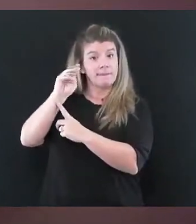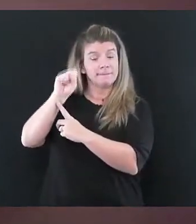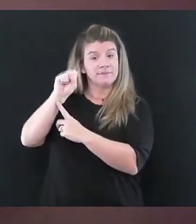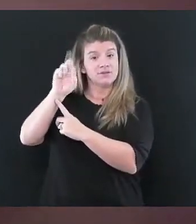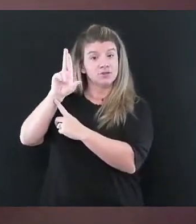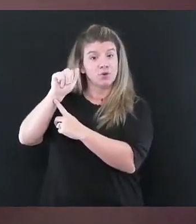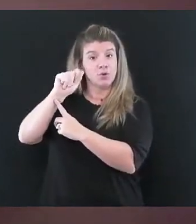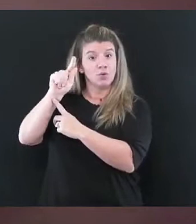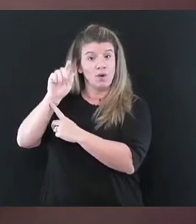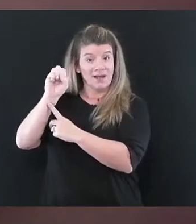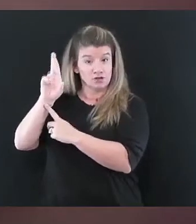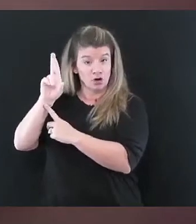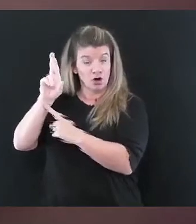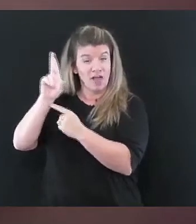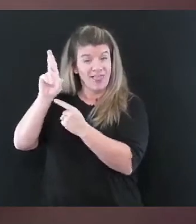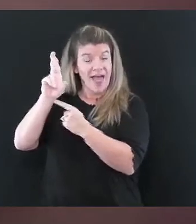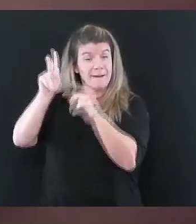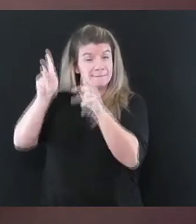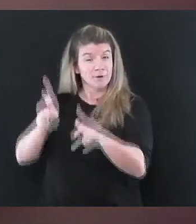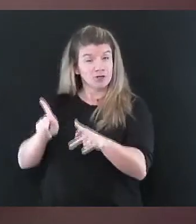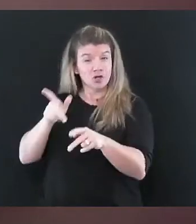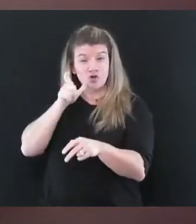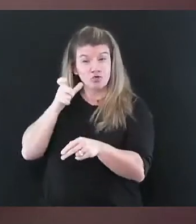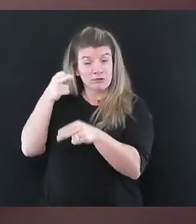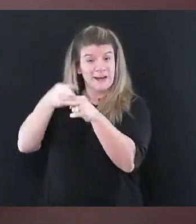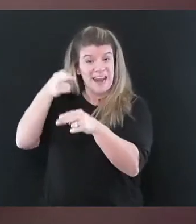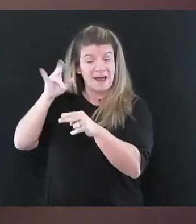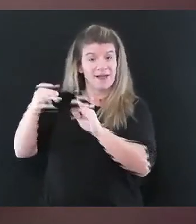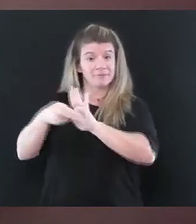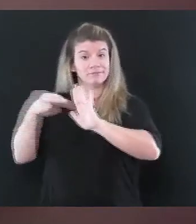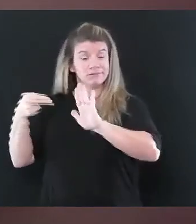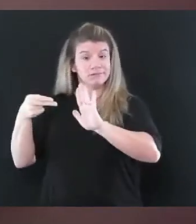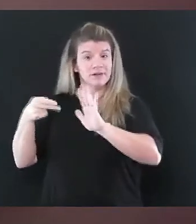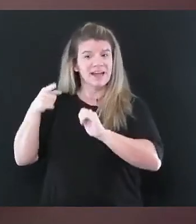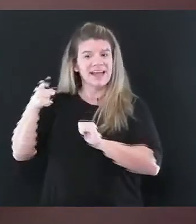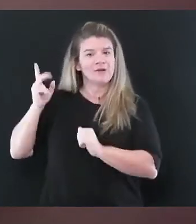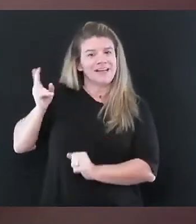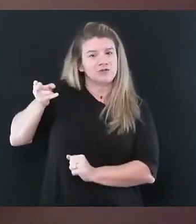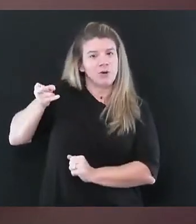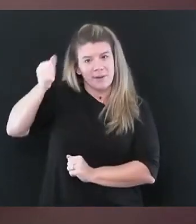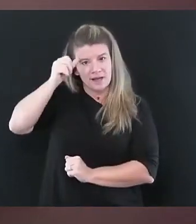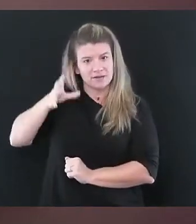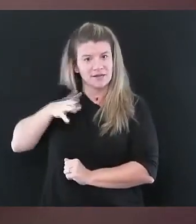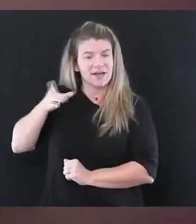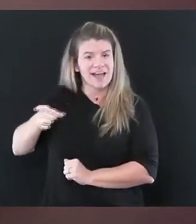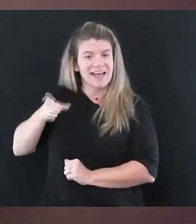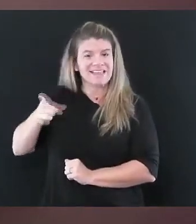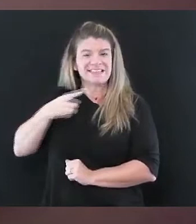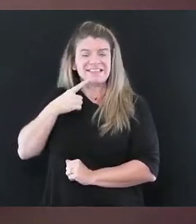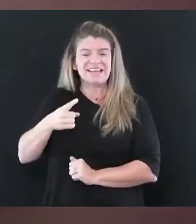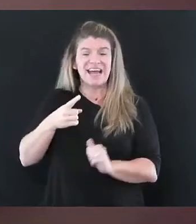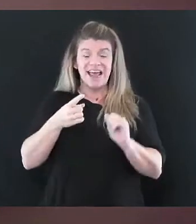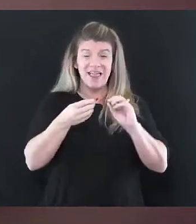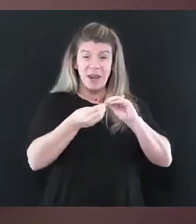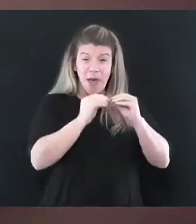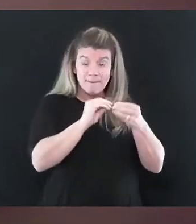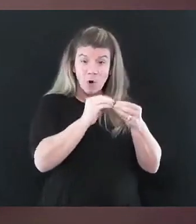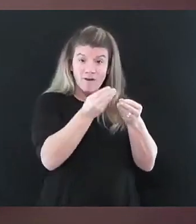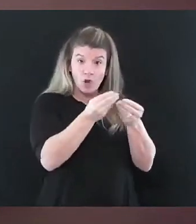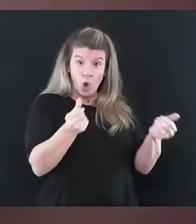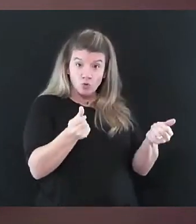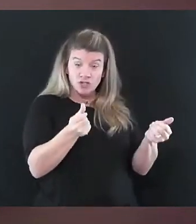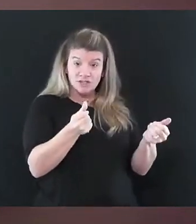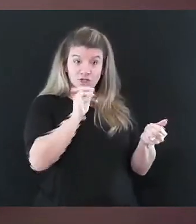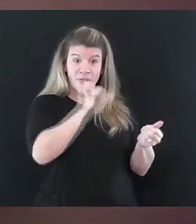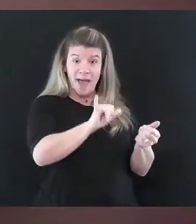a historical person who said in a number of solutions to a problem, the simplest one is usually